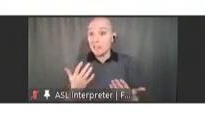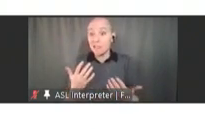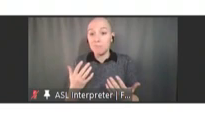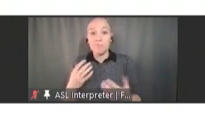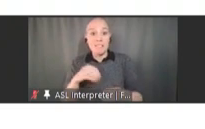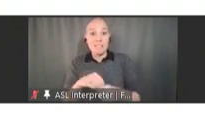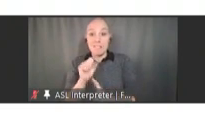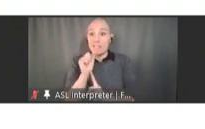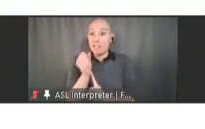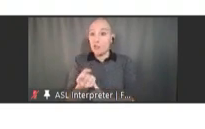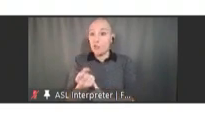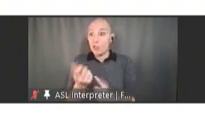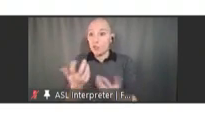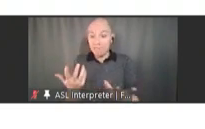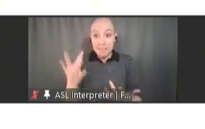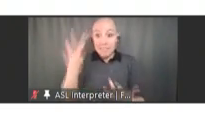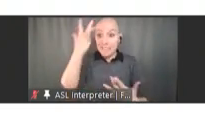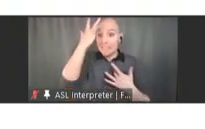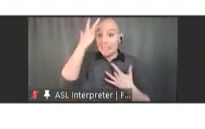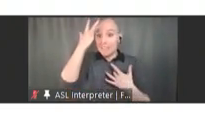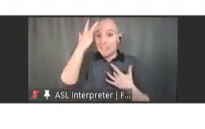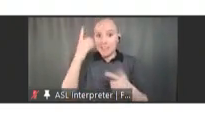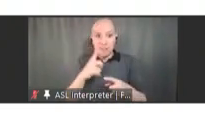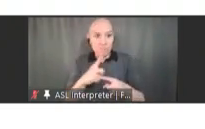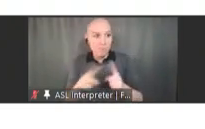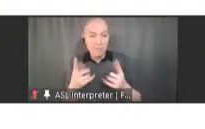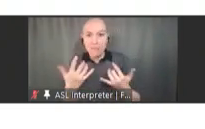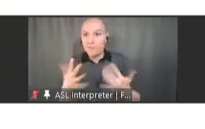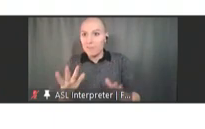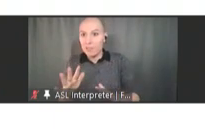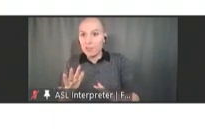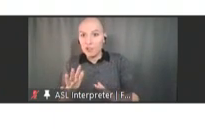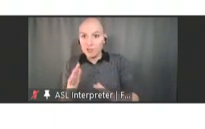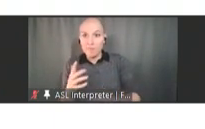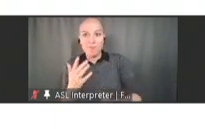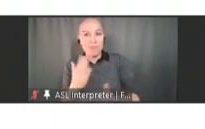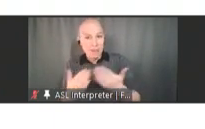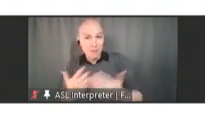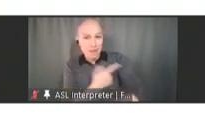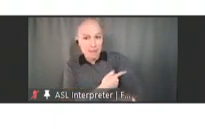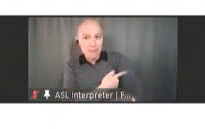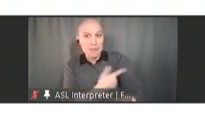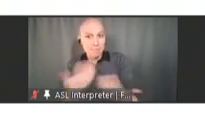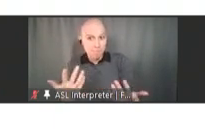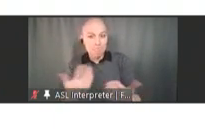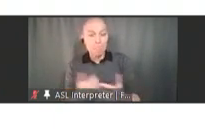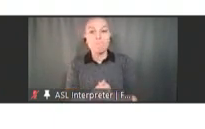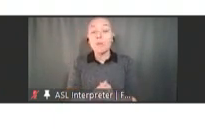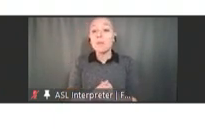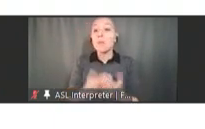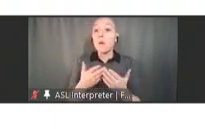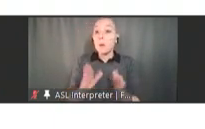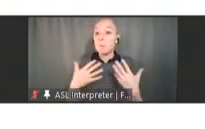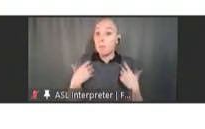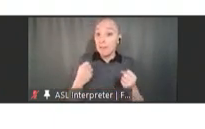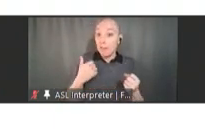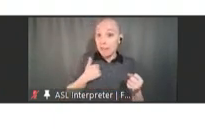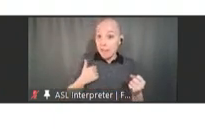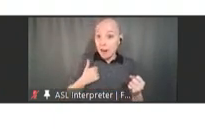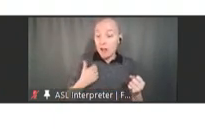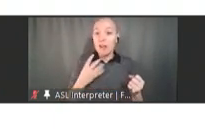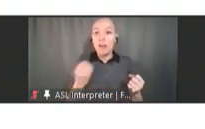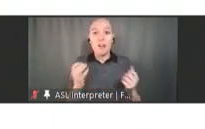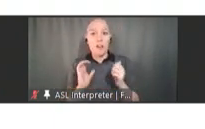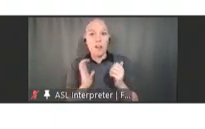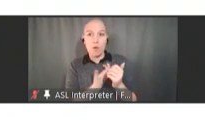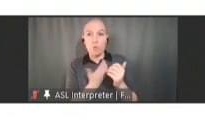the current Omicron wave. Looking to the future, the Public Health Agency of Canada and our broader health portfolio are